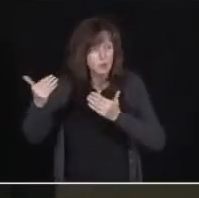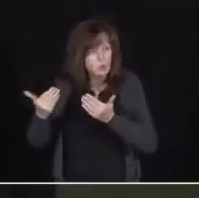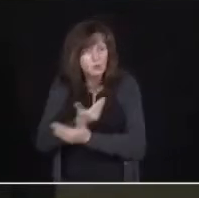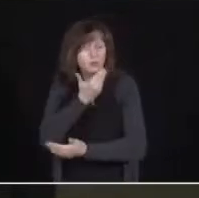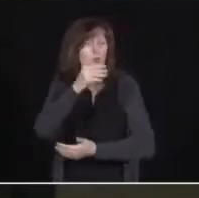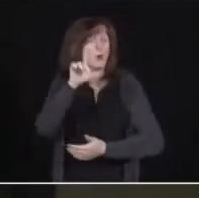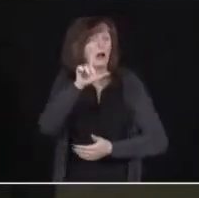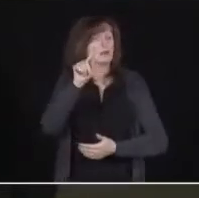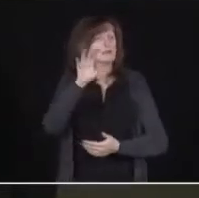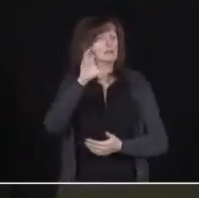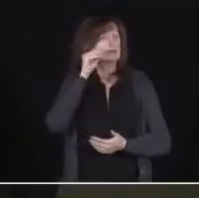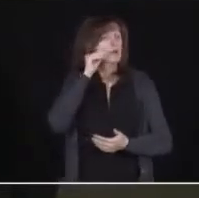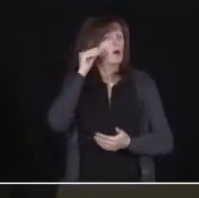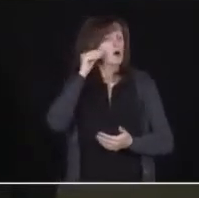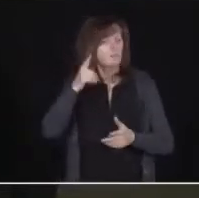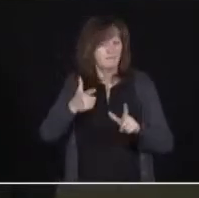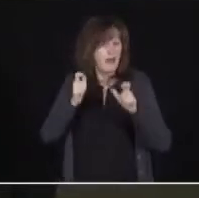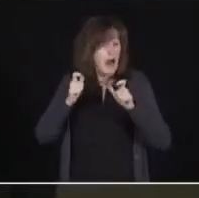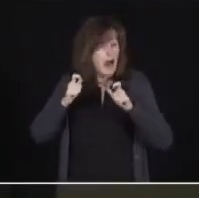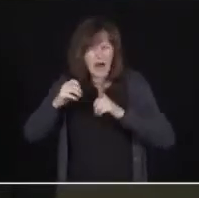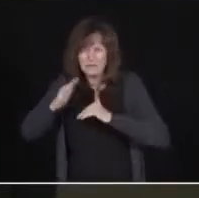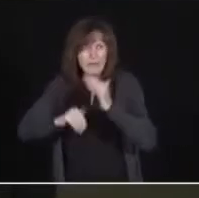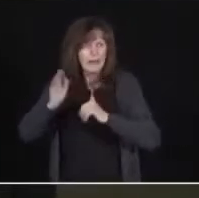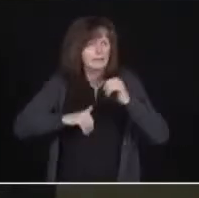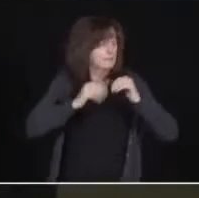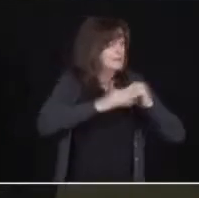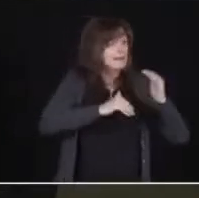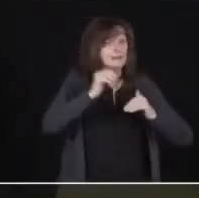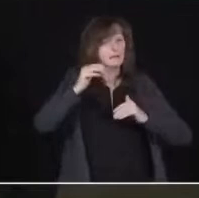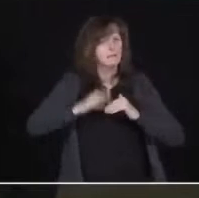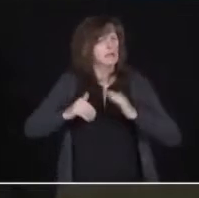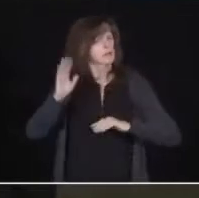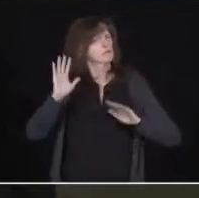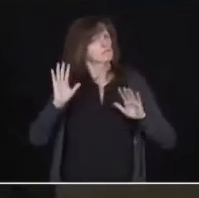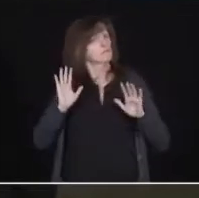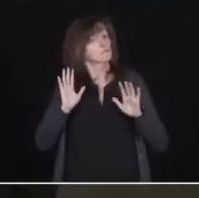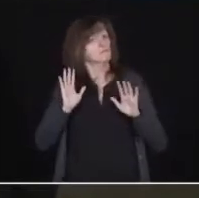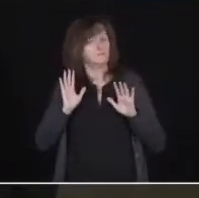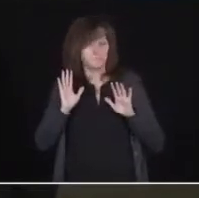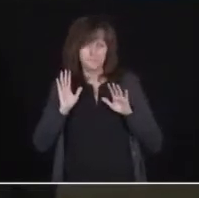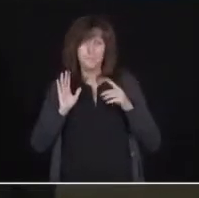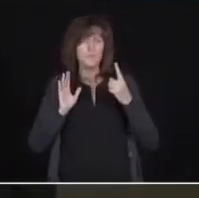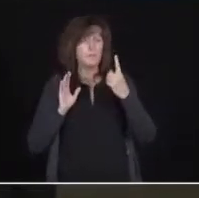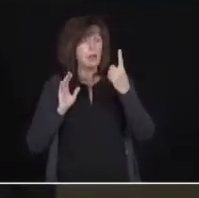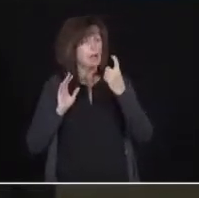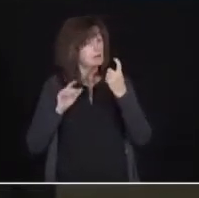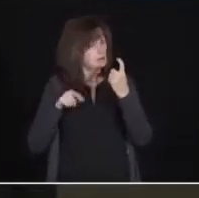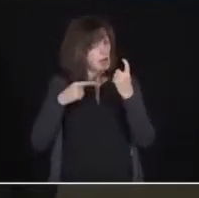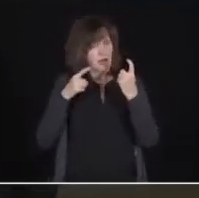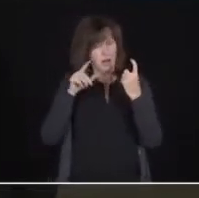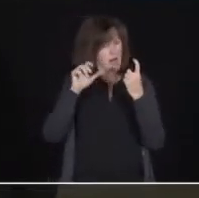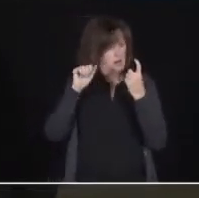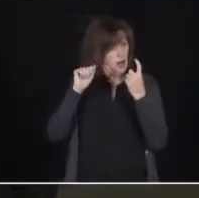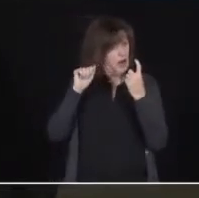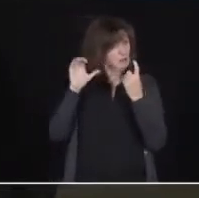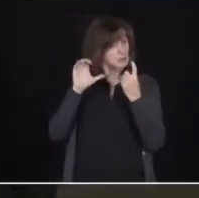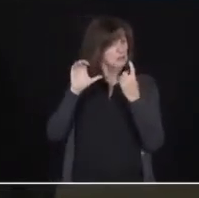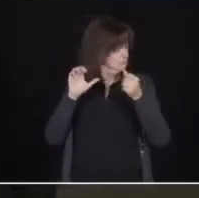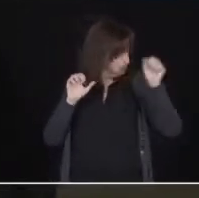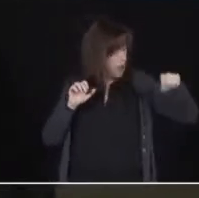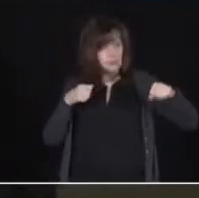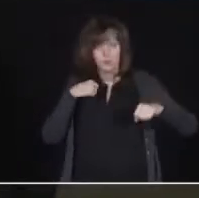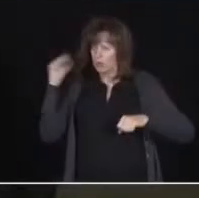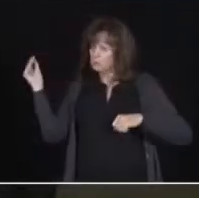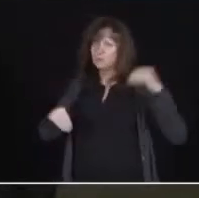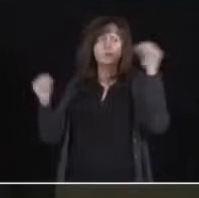homes. And thanks to one of the reporters asking me about air conditioning, we're putting air conditioning in. We have more inspections happening.